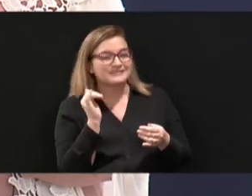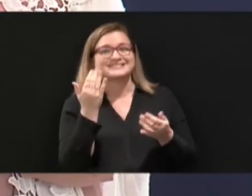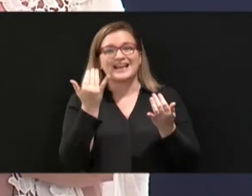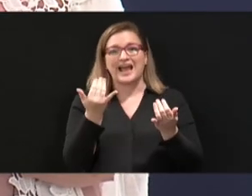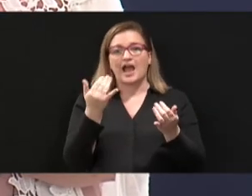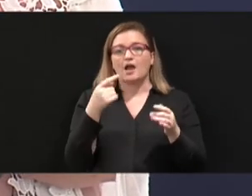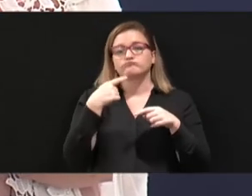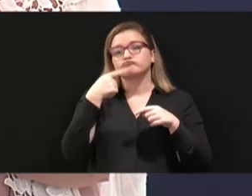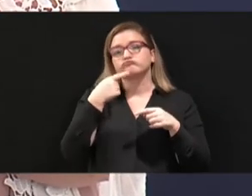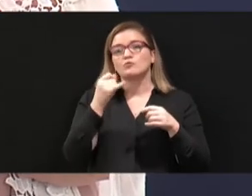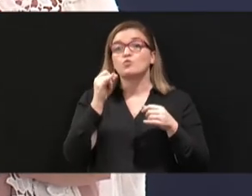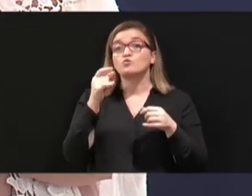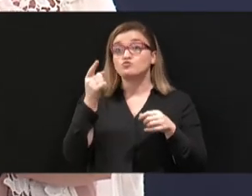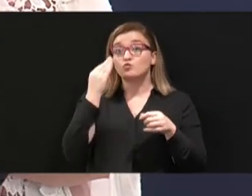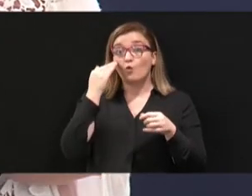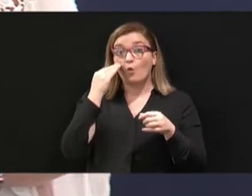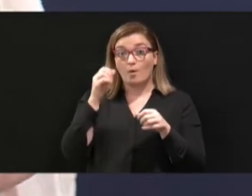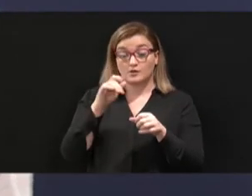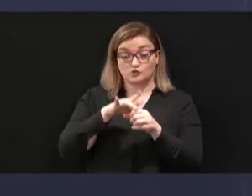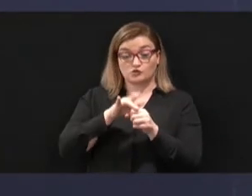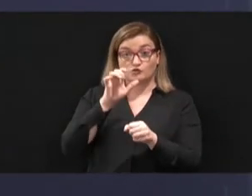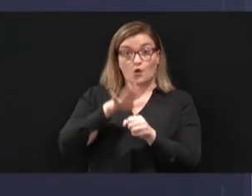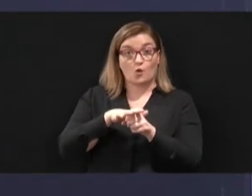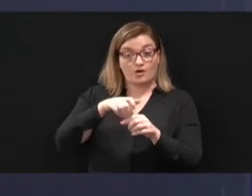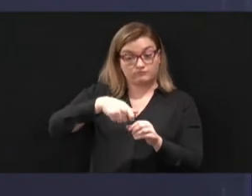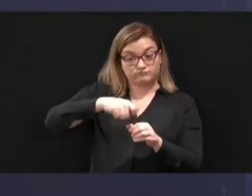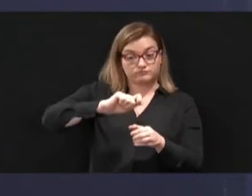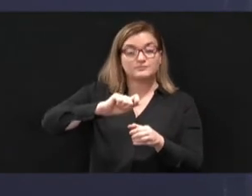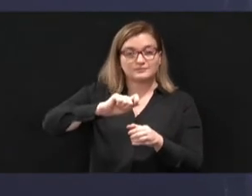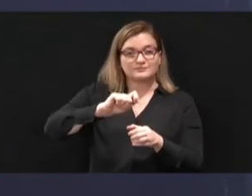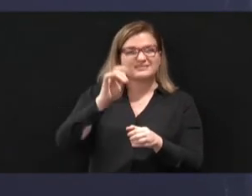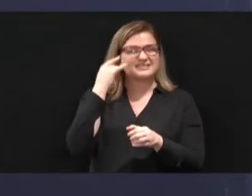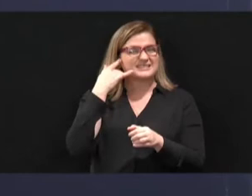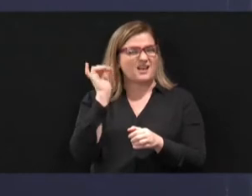soda pop, it sort of sounds like the kss.